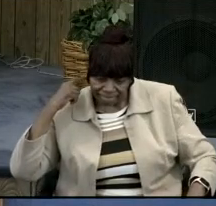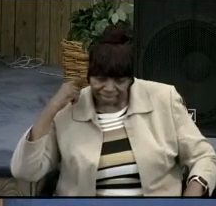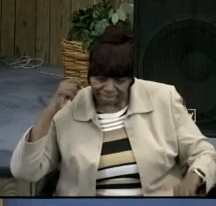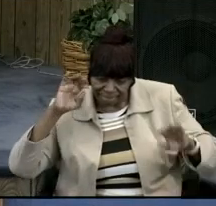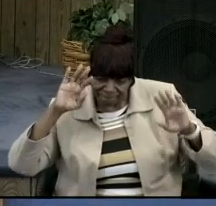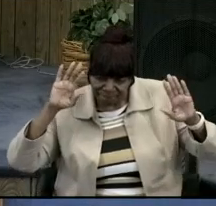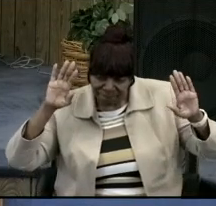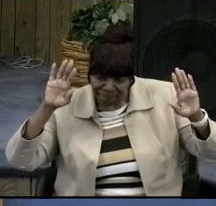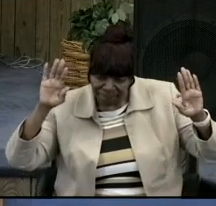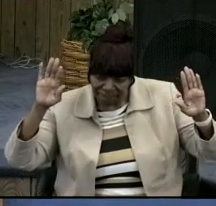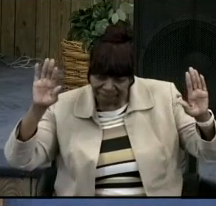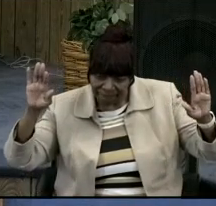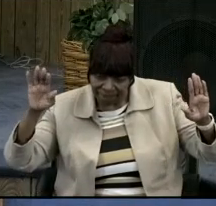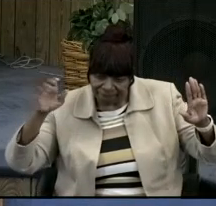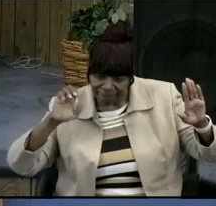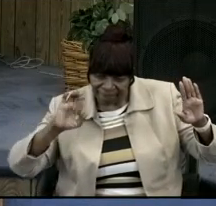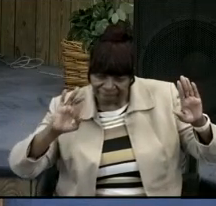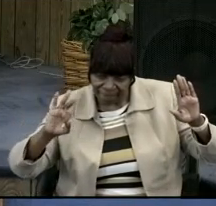engineering of our ears.